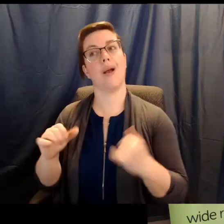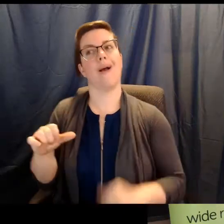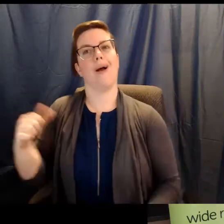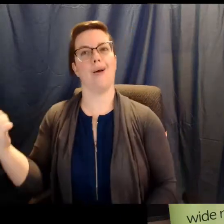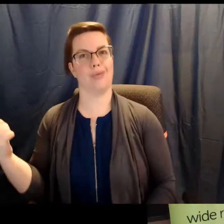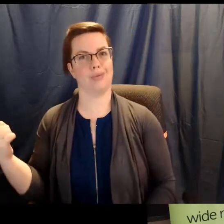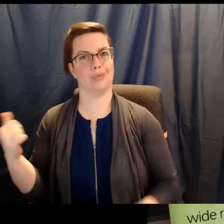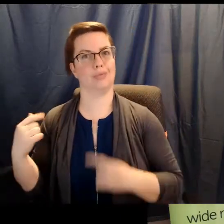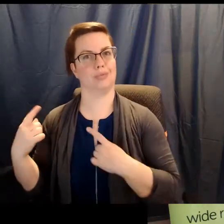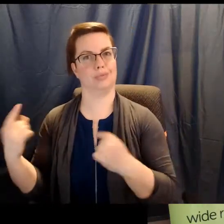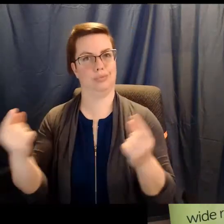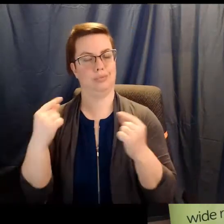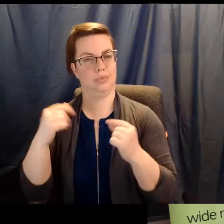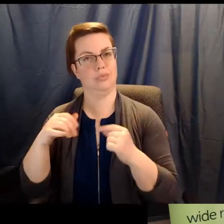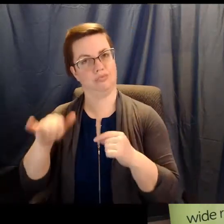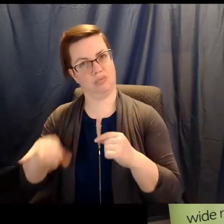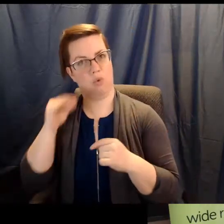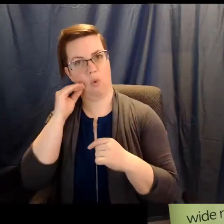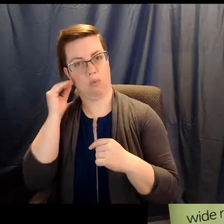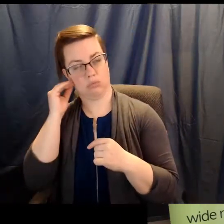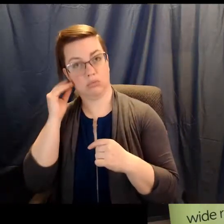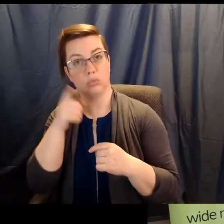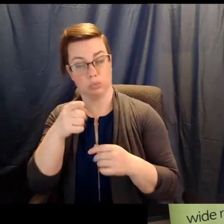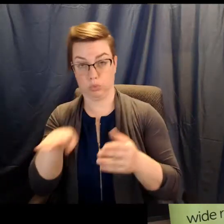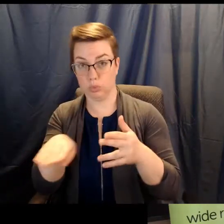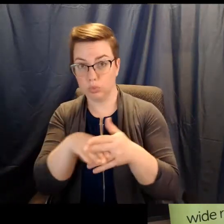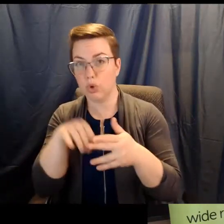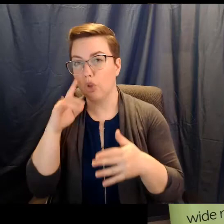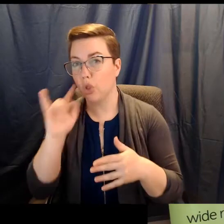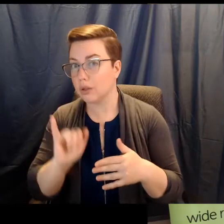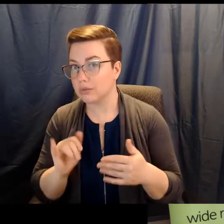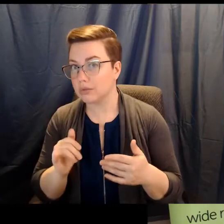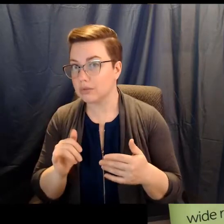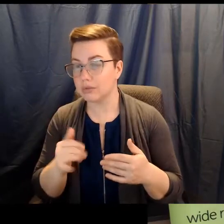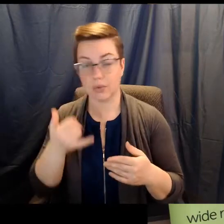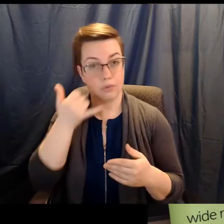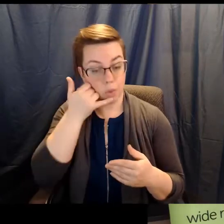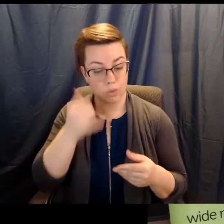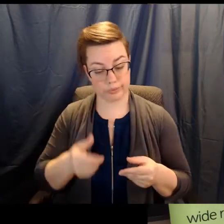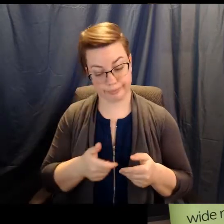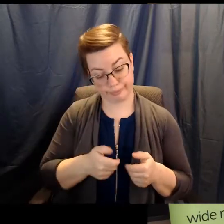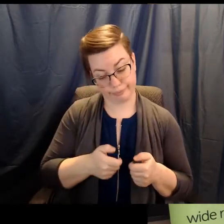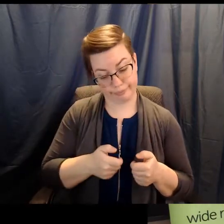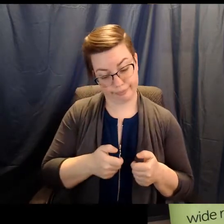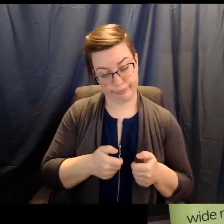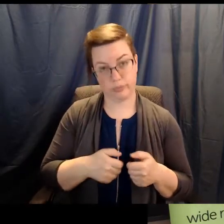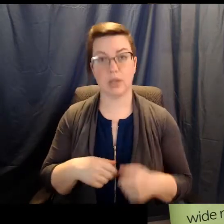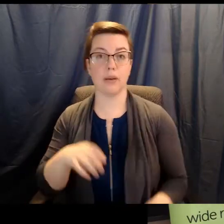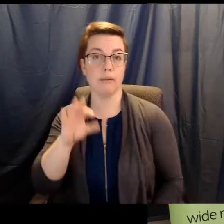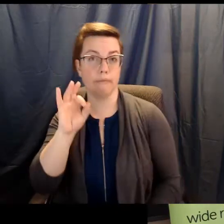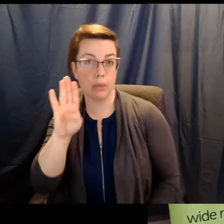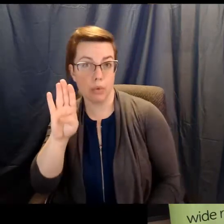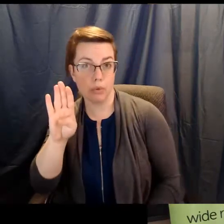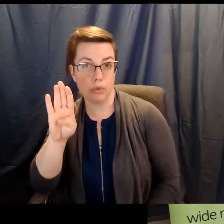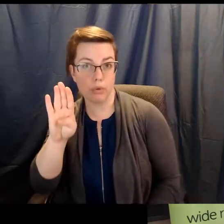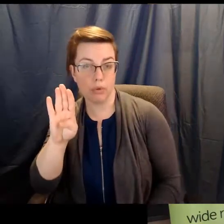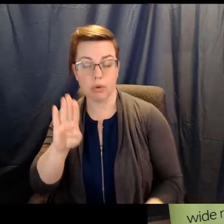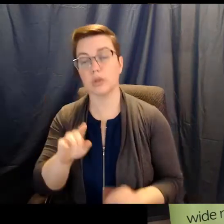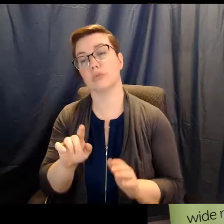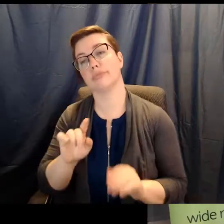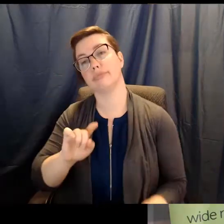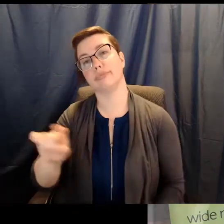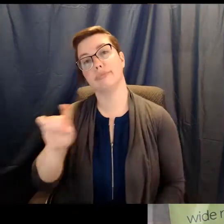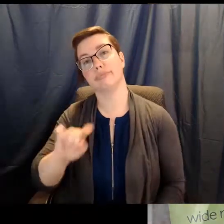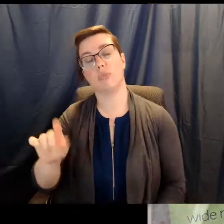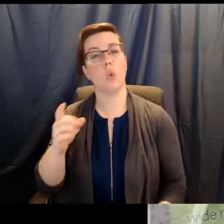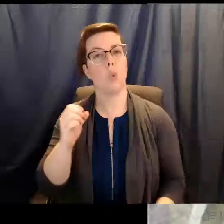by sitting on your phone and going on Facebook? Or are you doing dishes? Are you playing with those kids that have